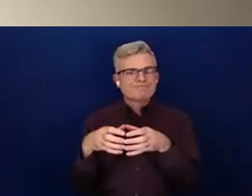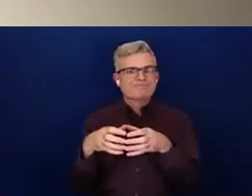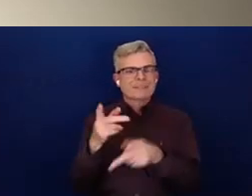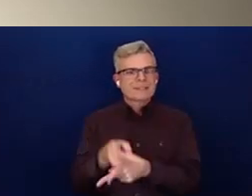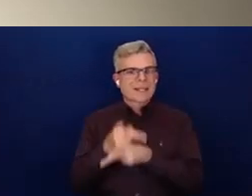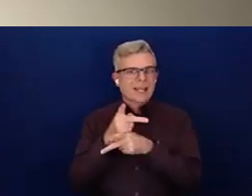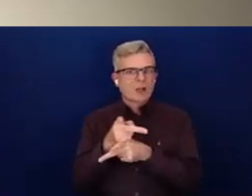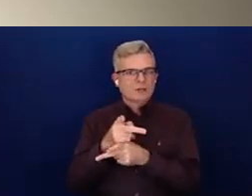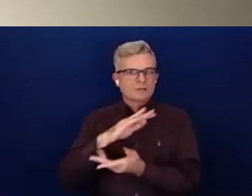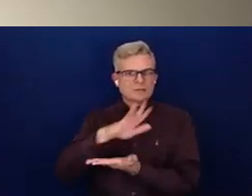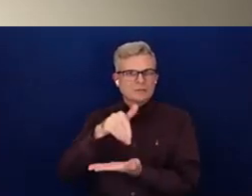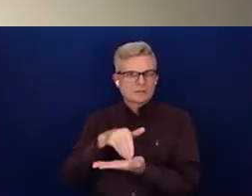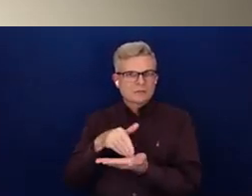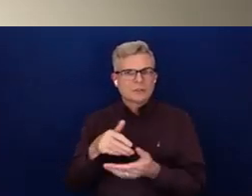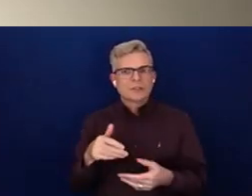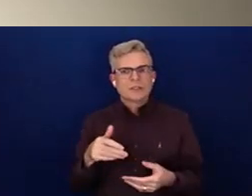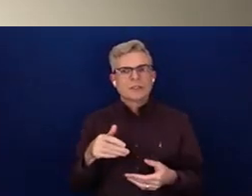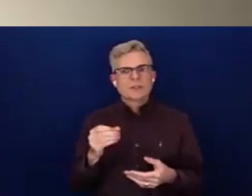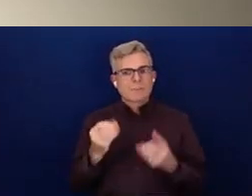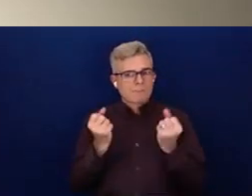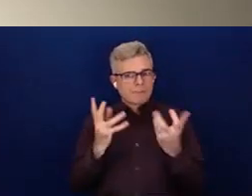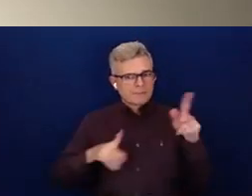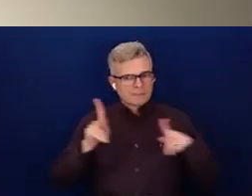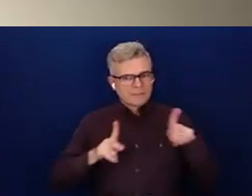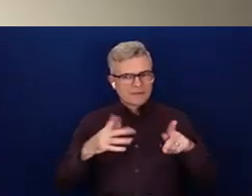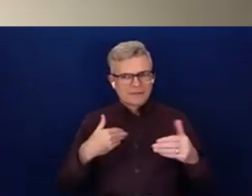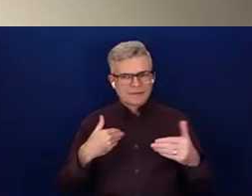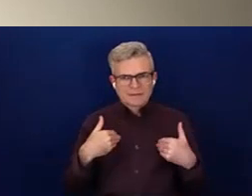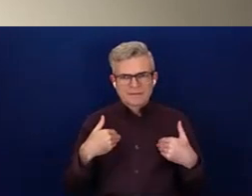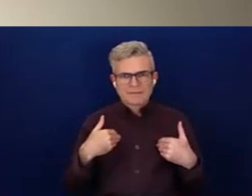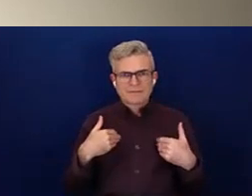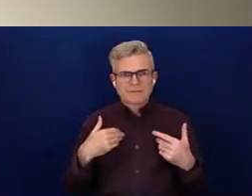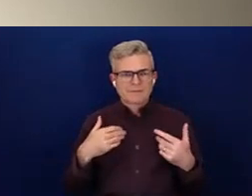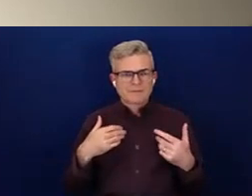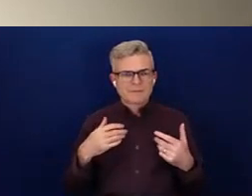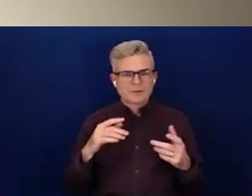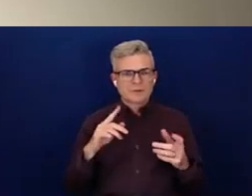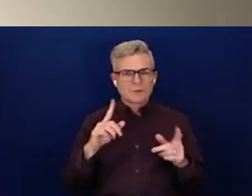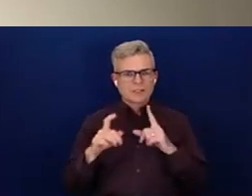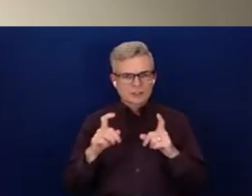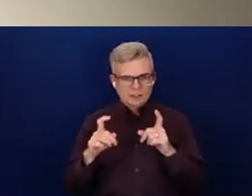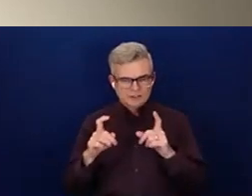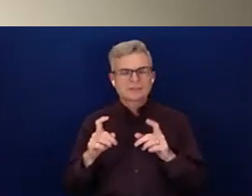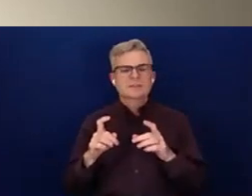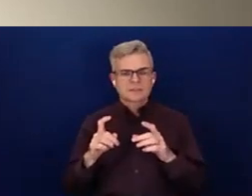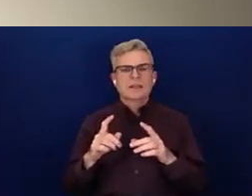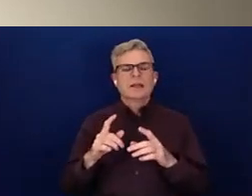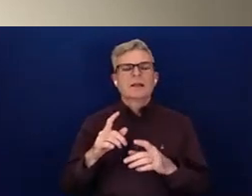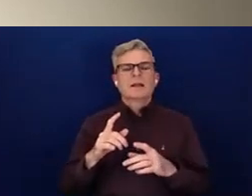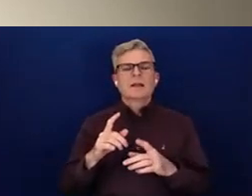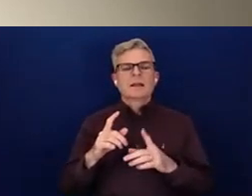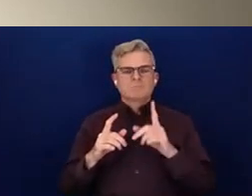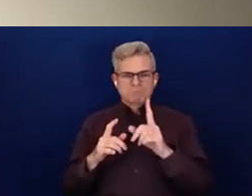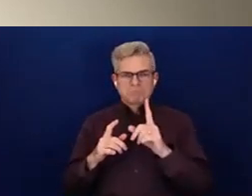of people have questions about where, if people are classified by their